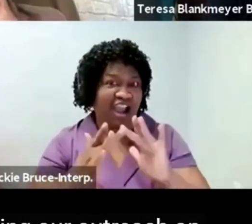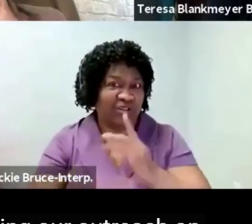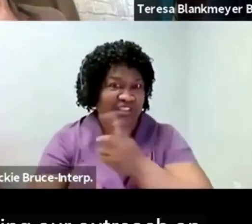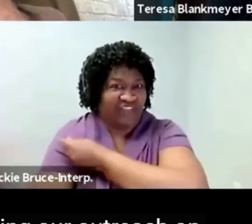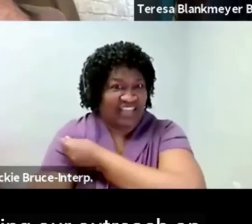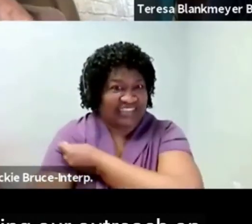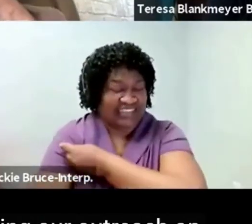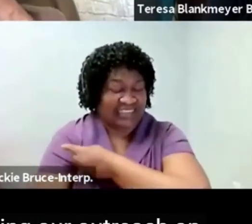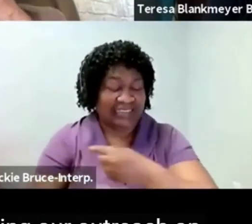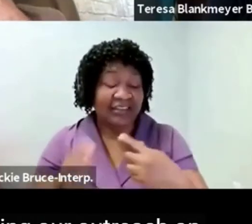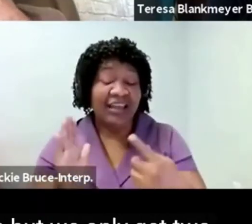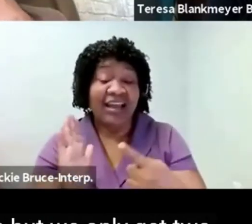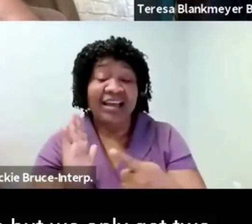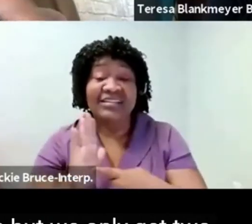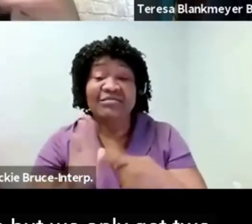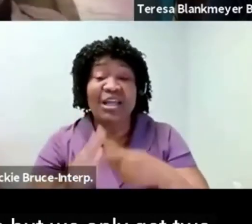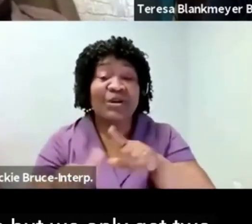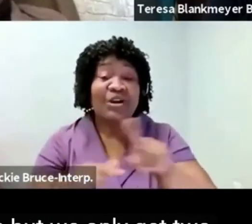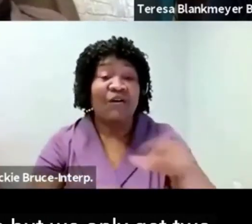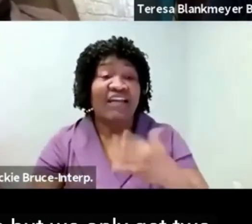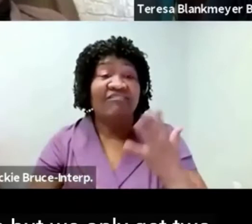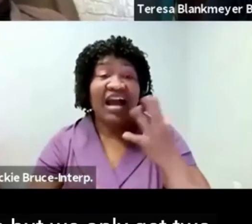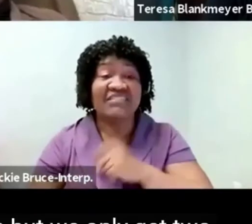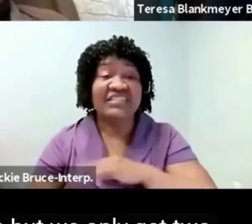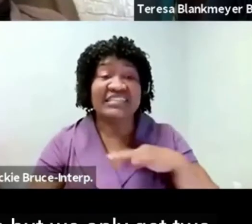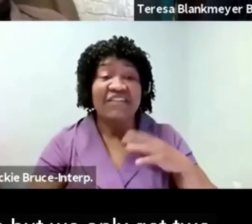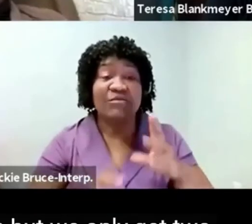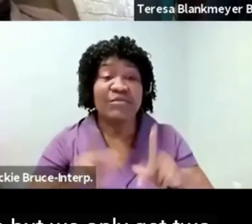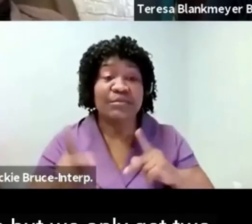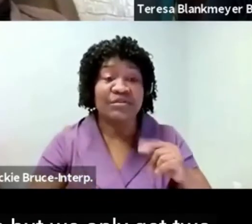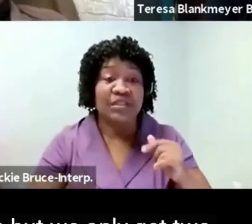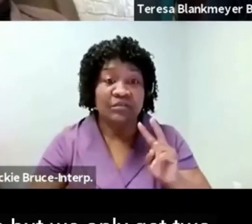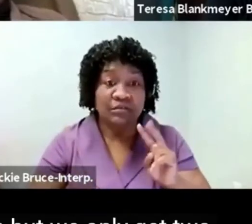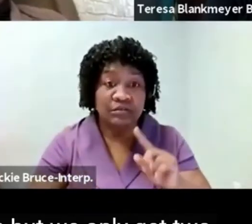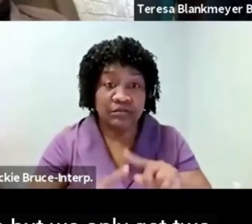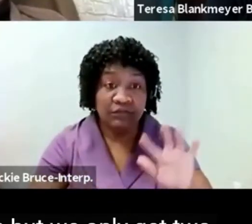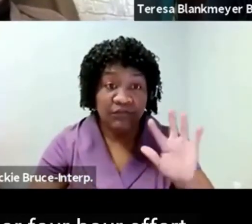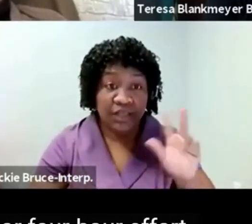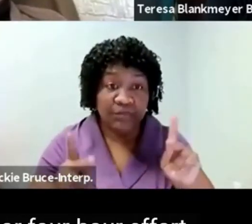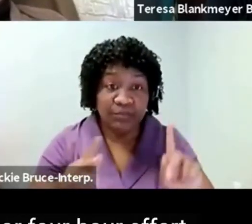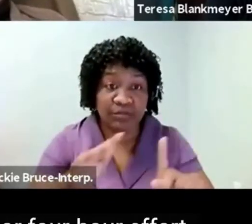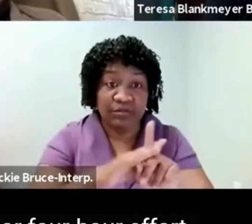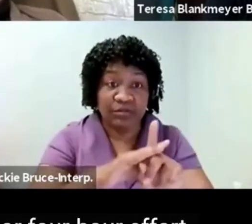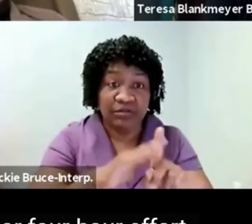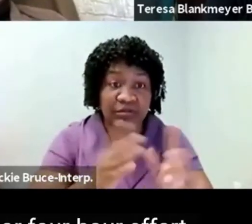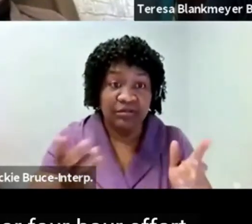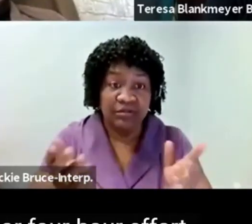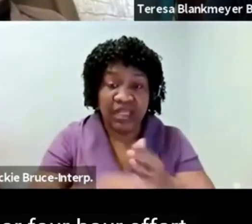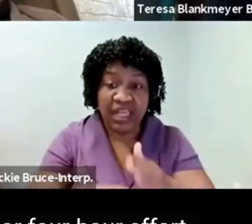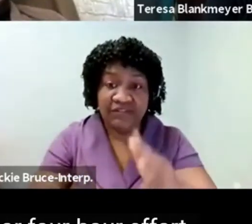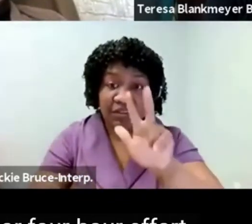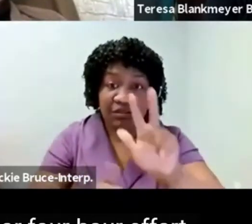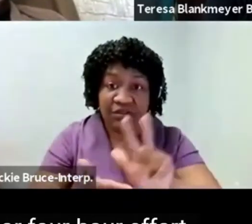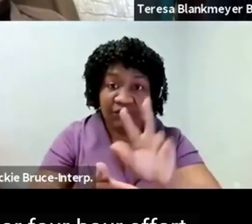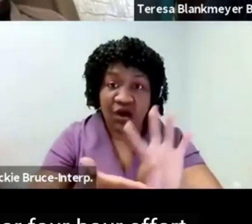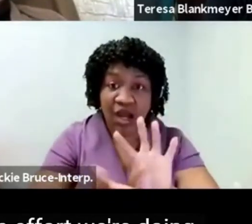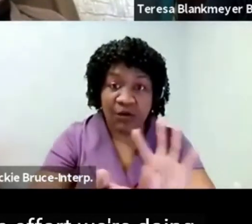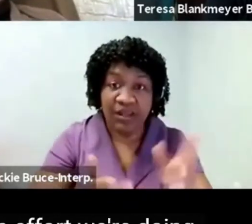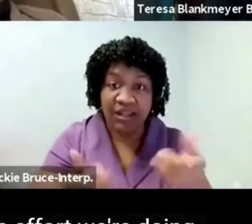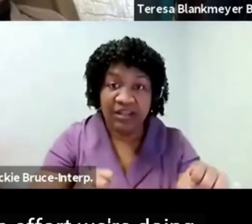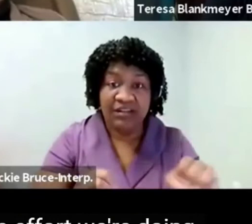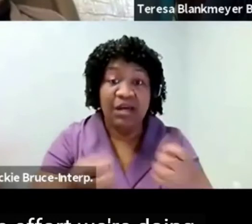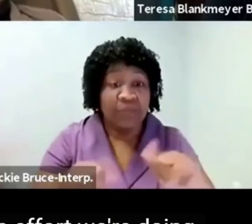vaccine, we might have 5 staff members, but we only get 2 to 5 people. And that's after a 3 or 4 hour effort. But we're actually